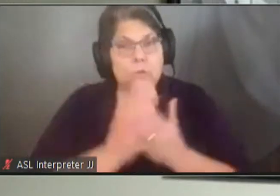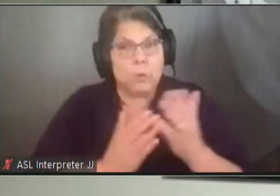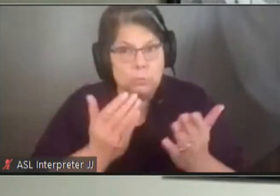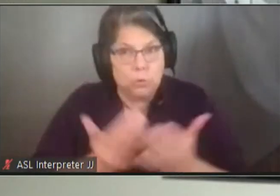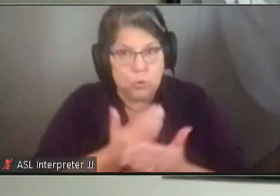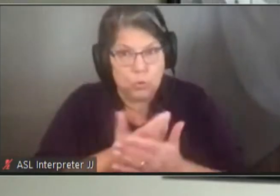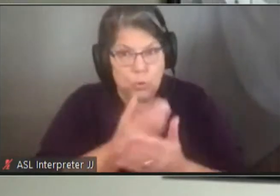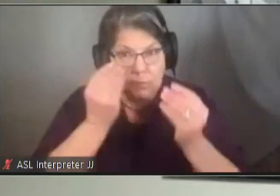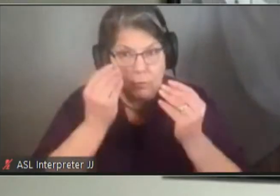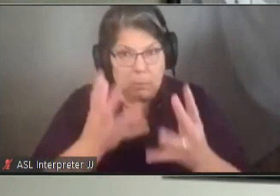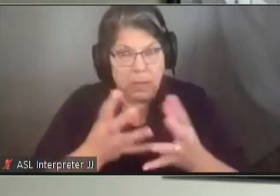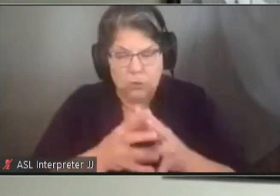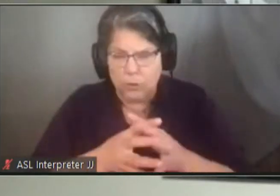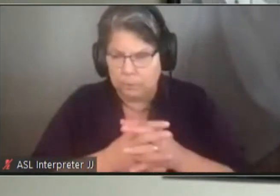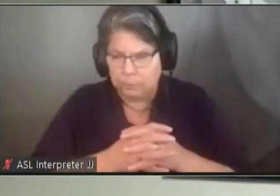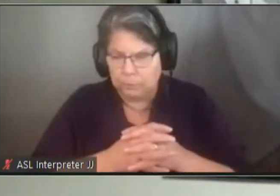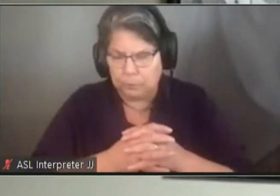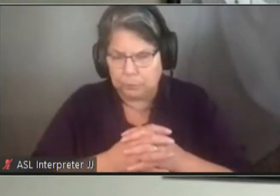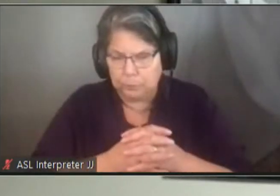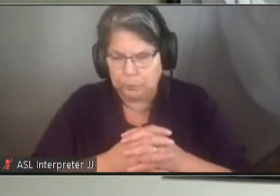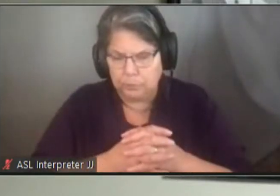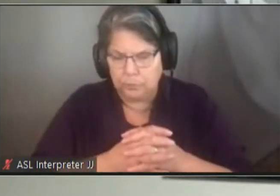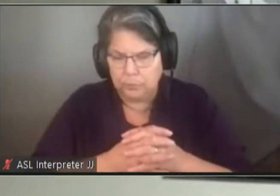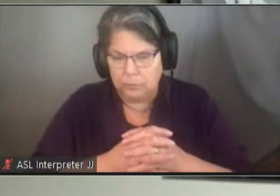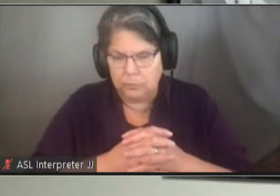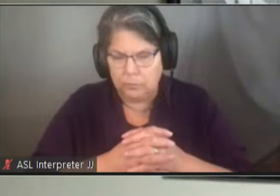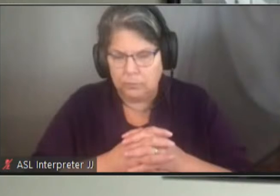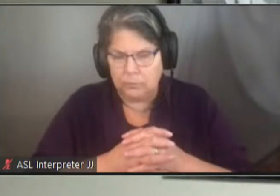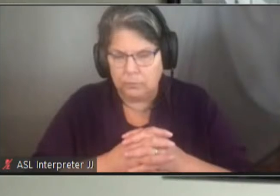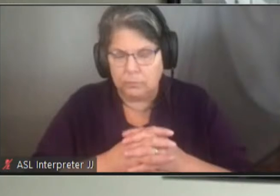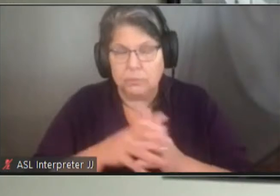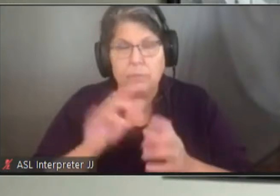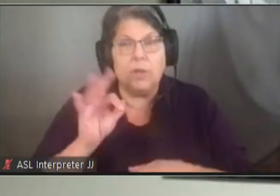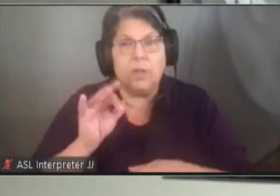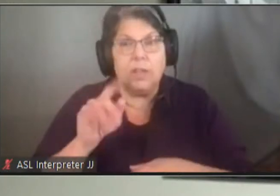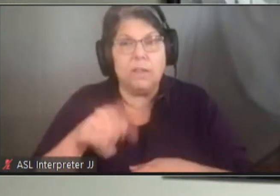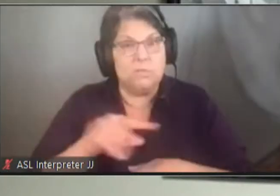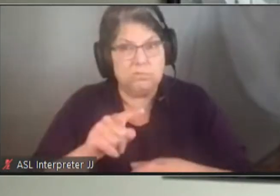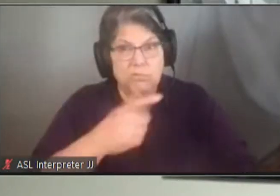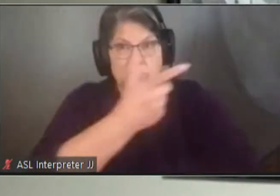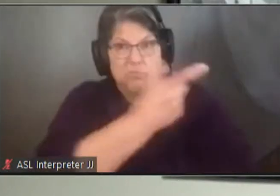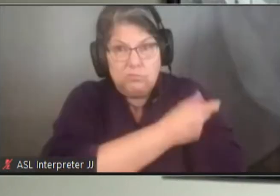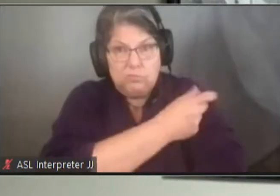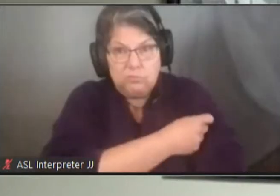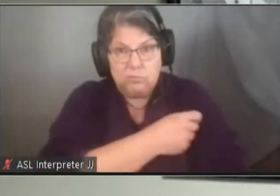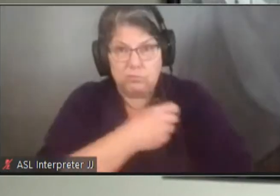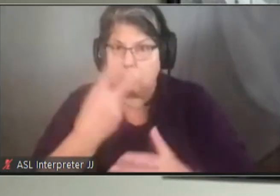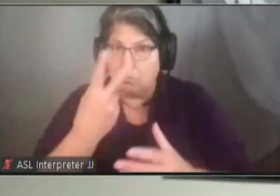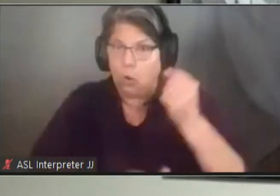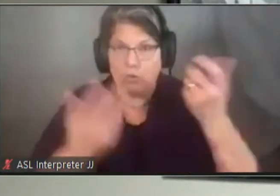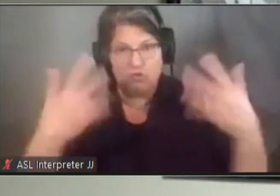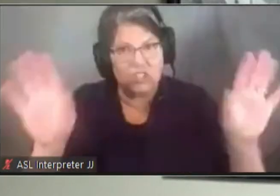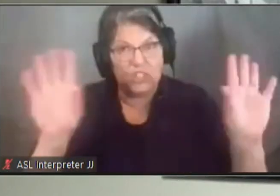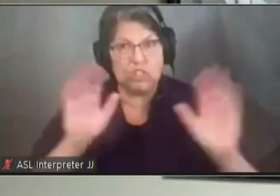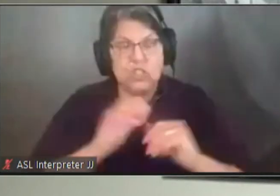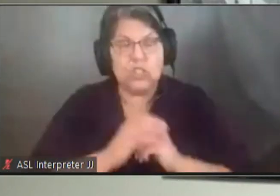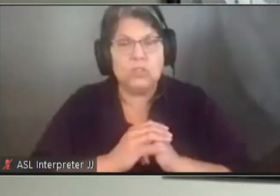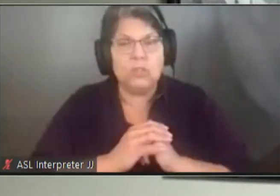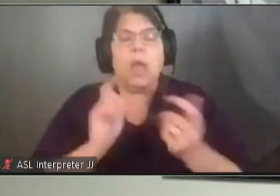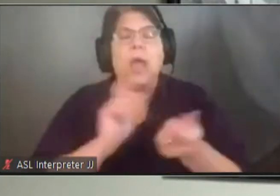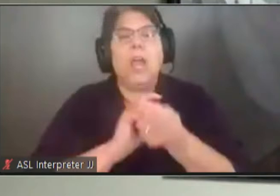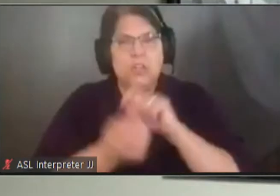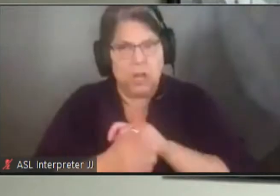information is that for people who have had both vaccines, there is a change in